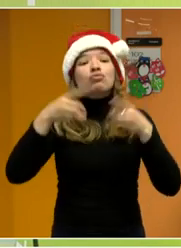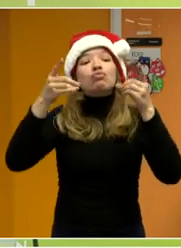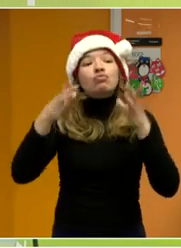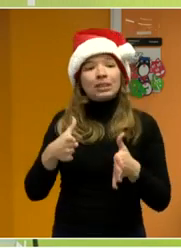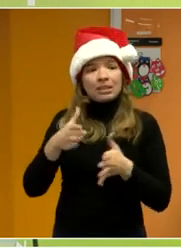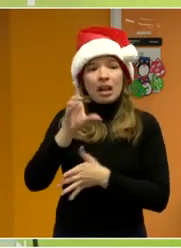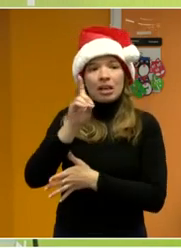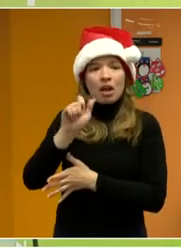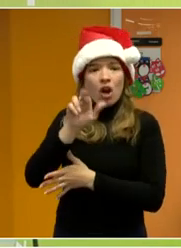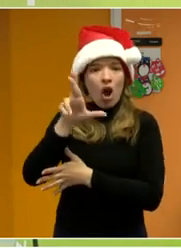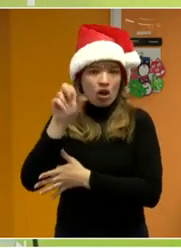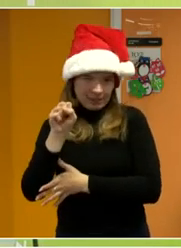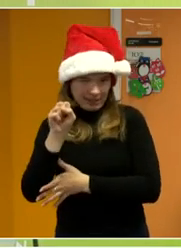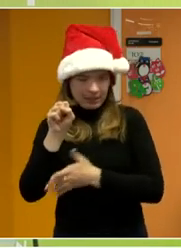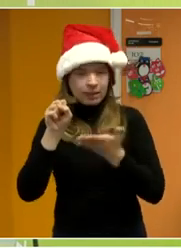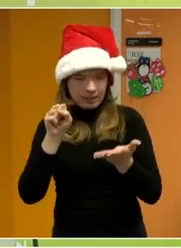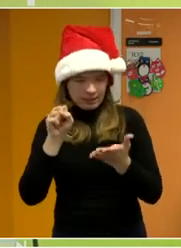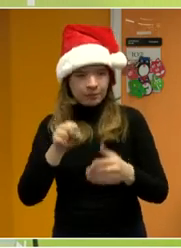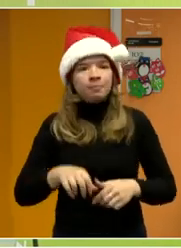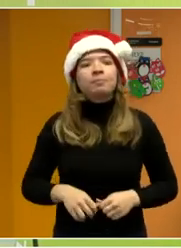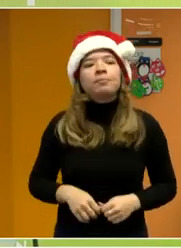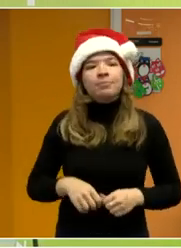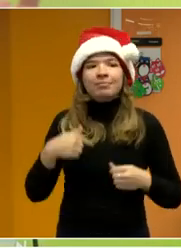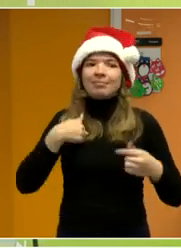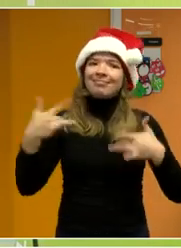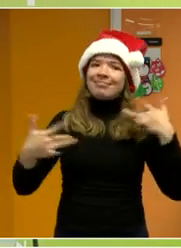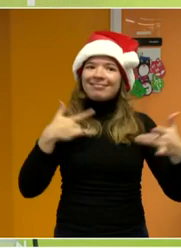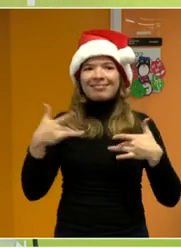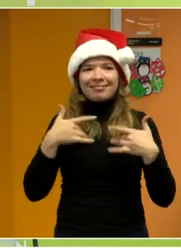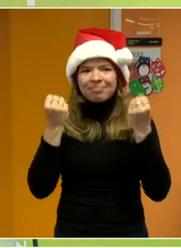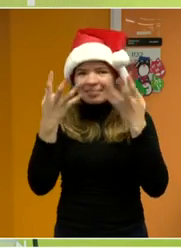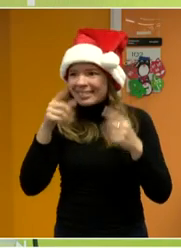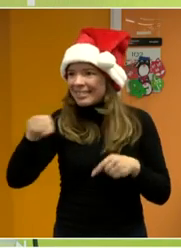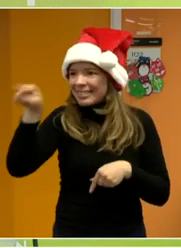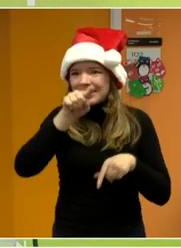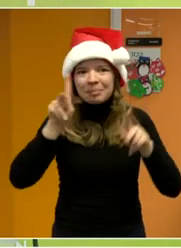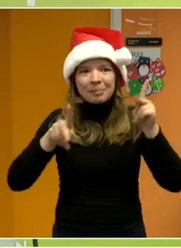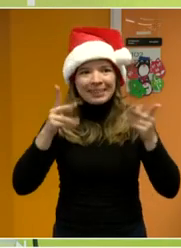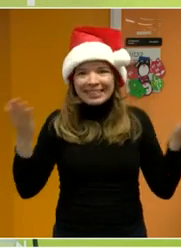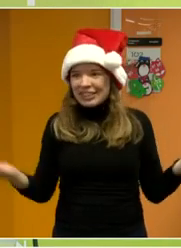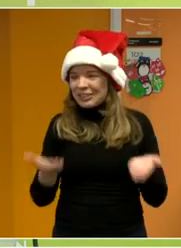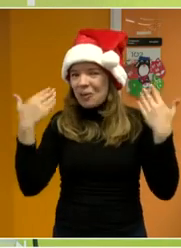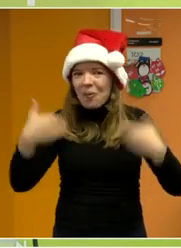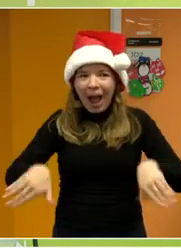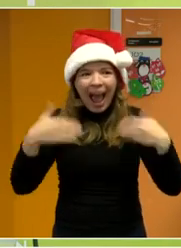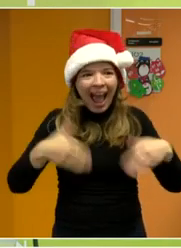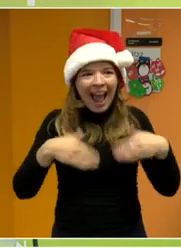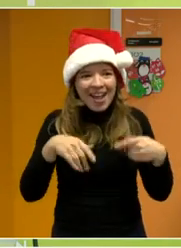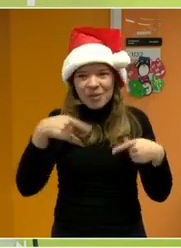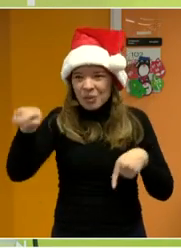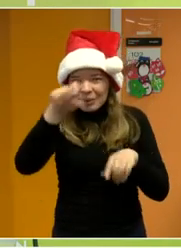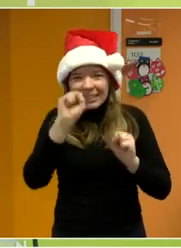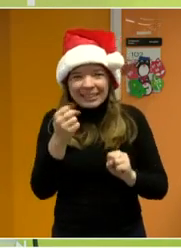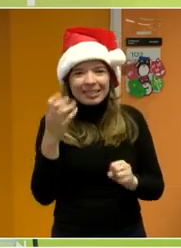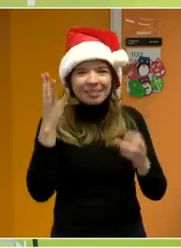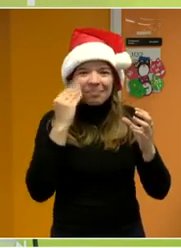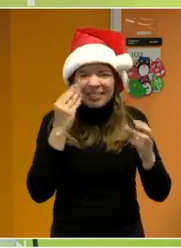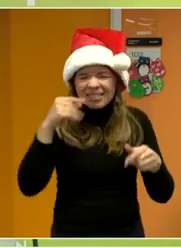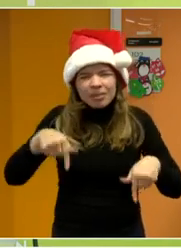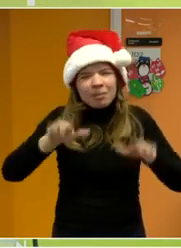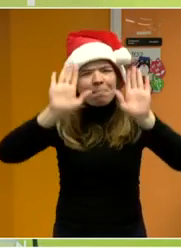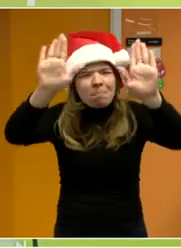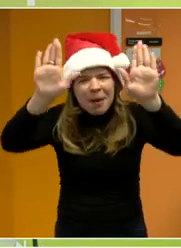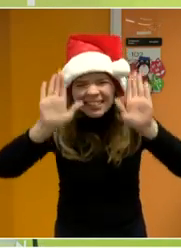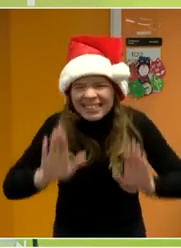DYRS. I'm so excited to see so many people here who can experience firsthand this amazing space that we have for